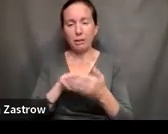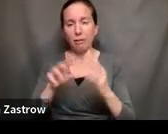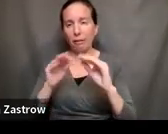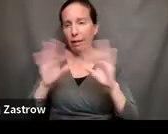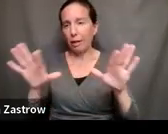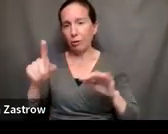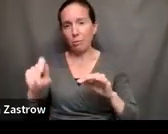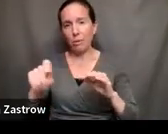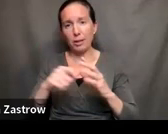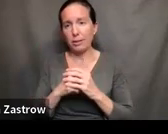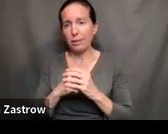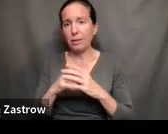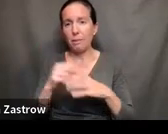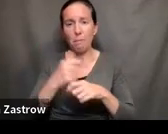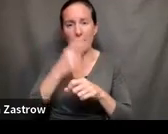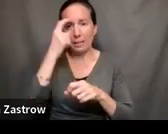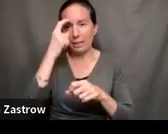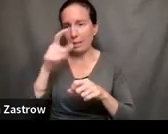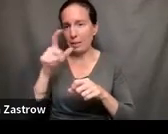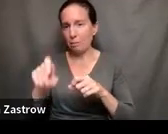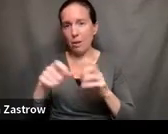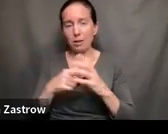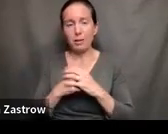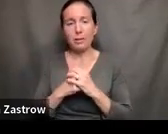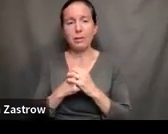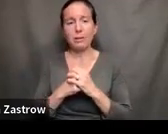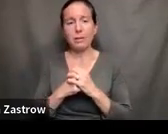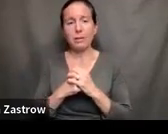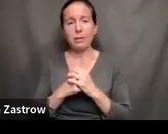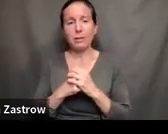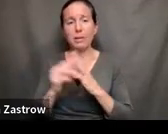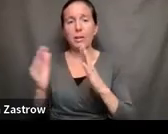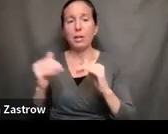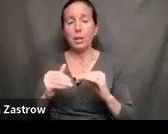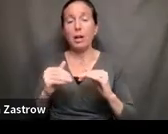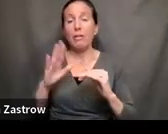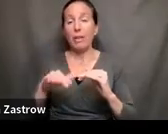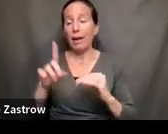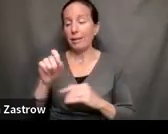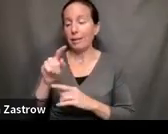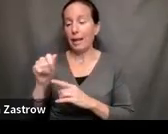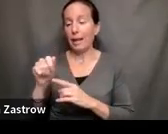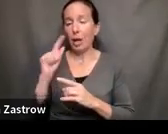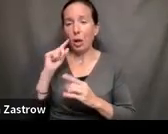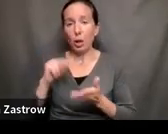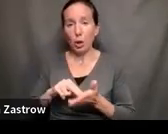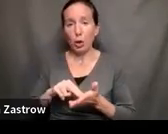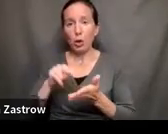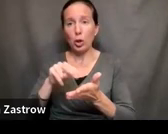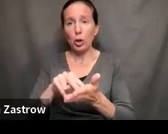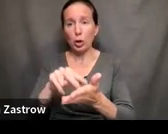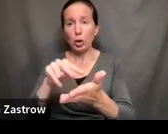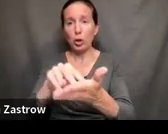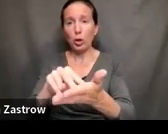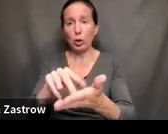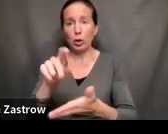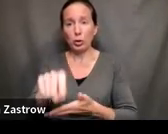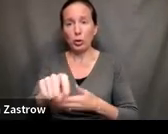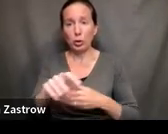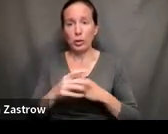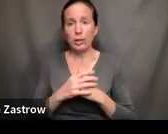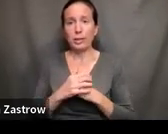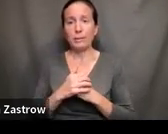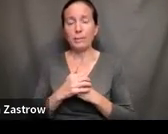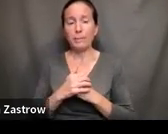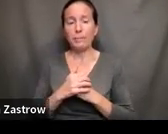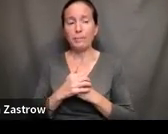you what you need so that you can analyze it. Look at it often. often enough that you can tell whether the child